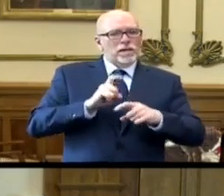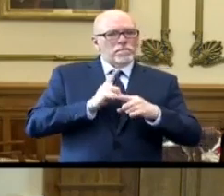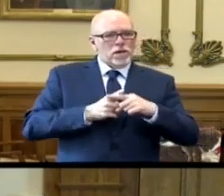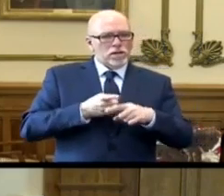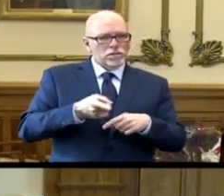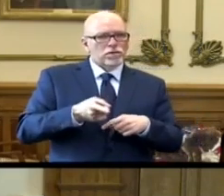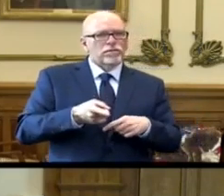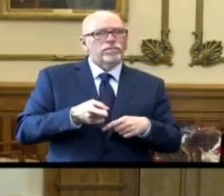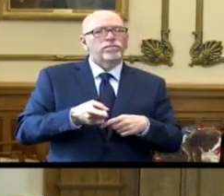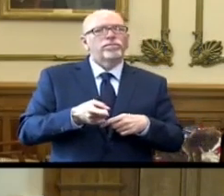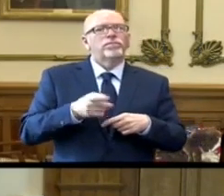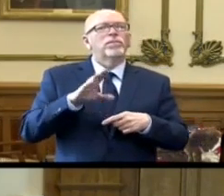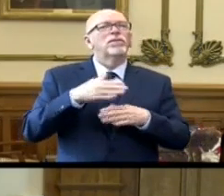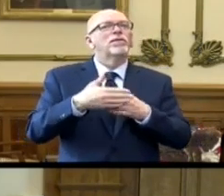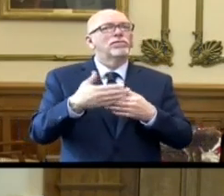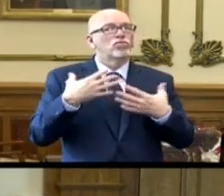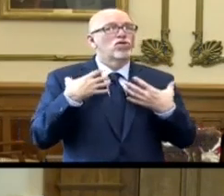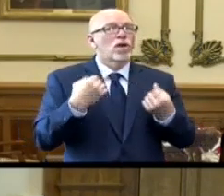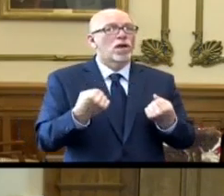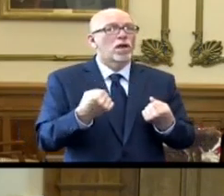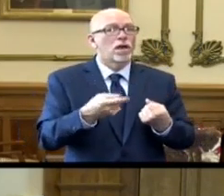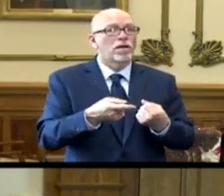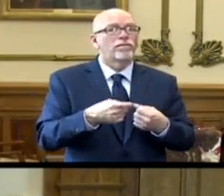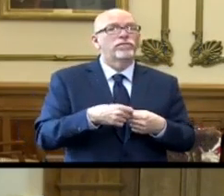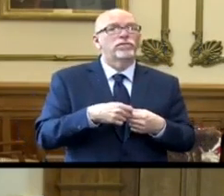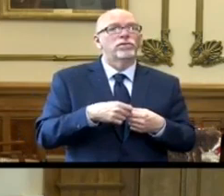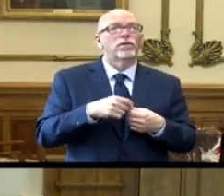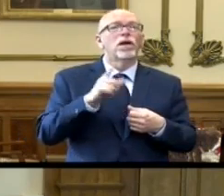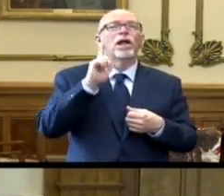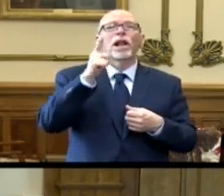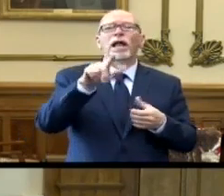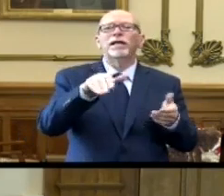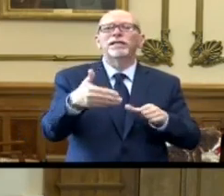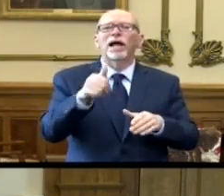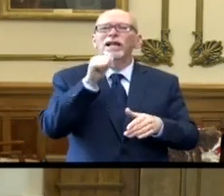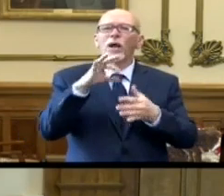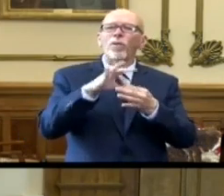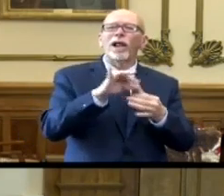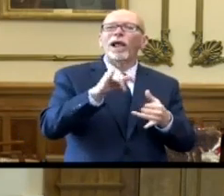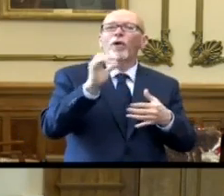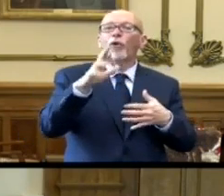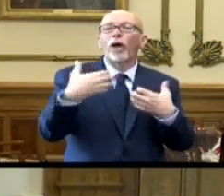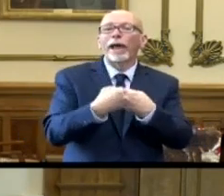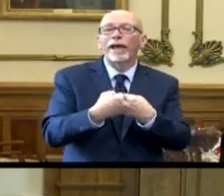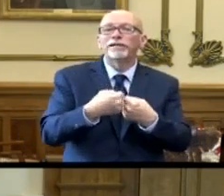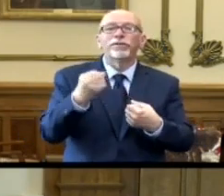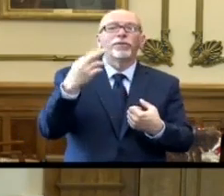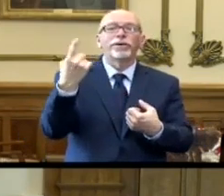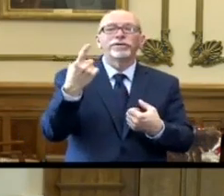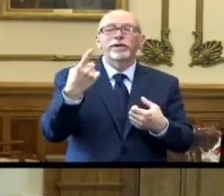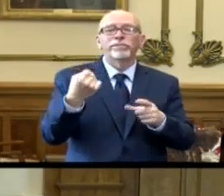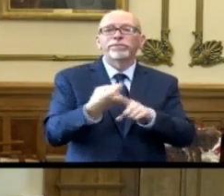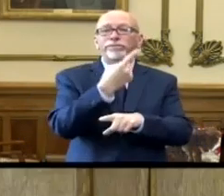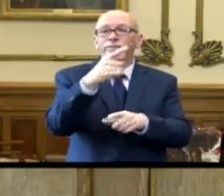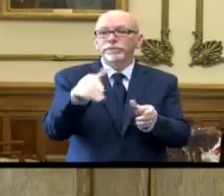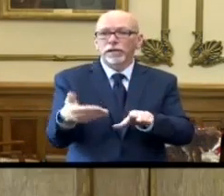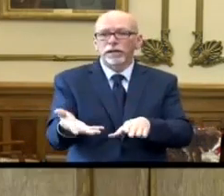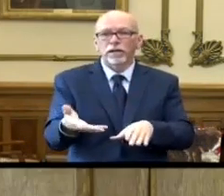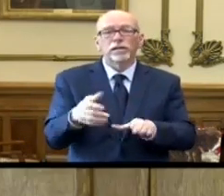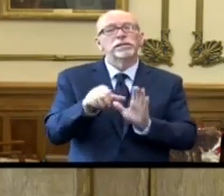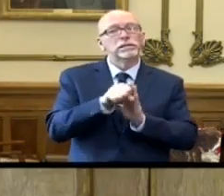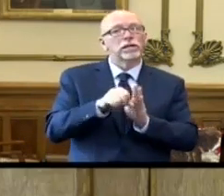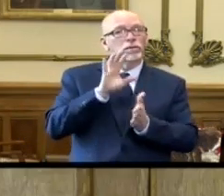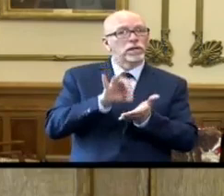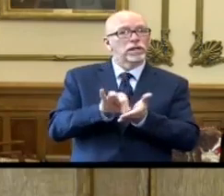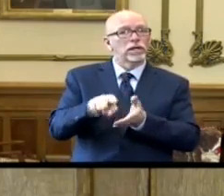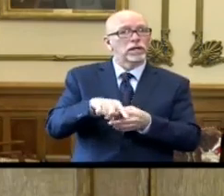positive and then had since recovered and then were to die from something unrelated, such as a car accident or something of that sort, would the state